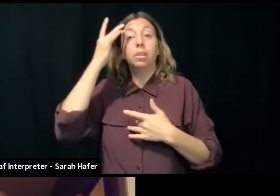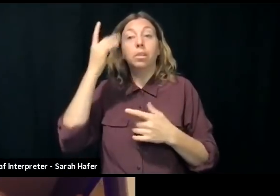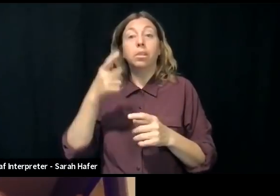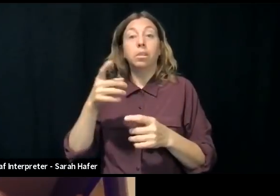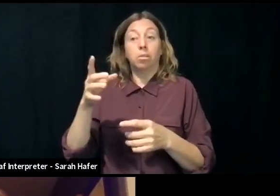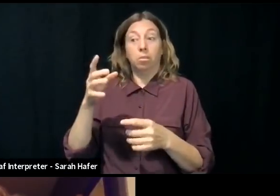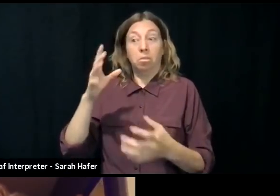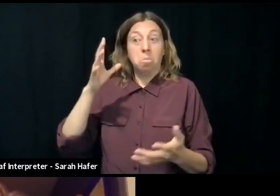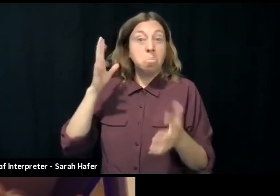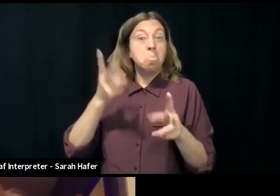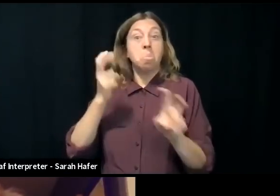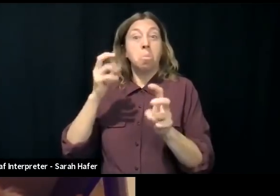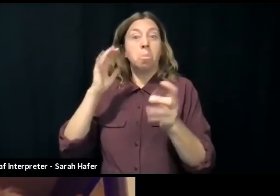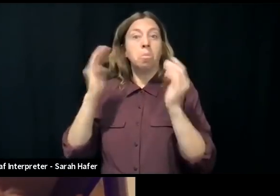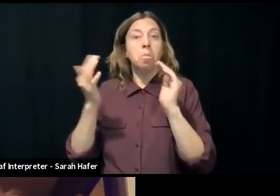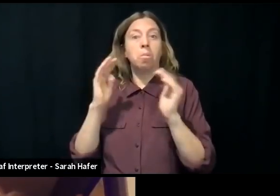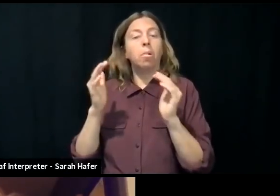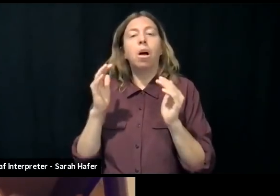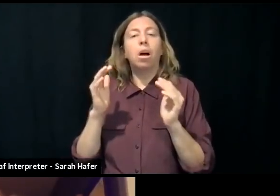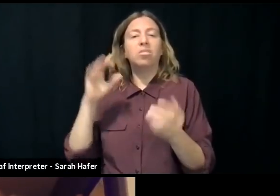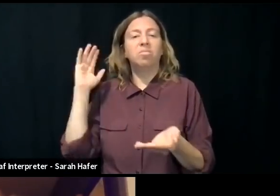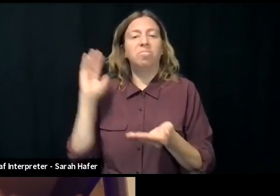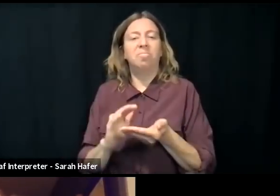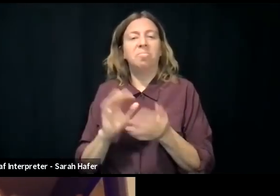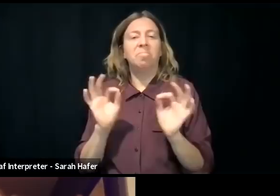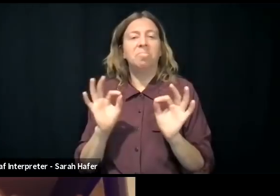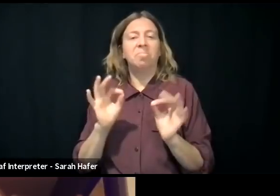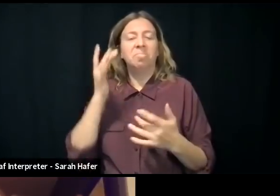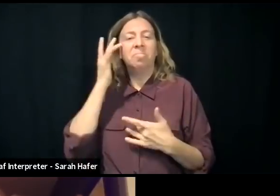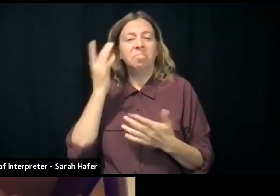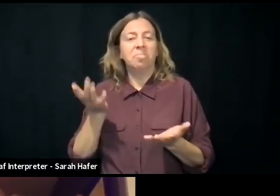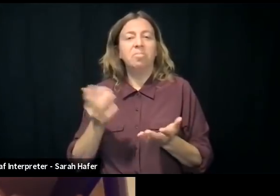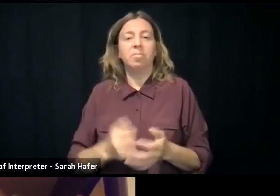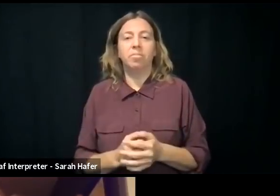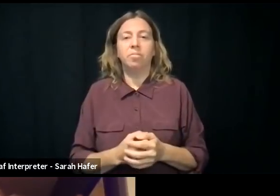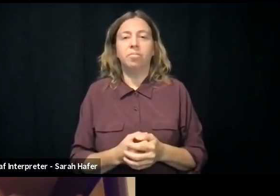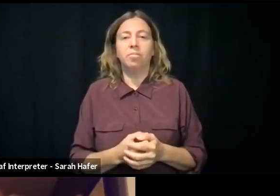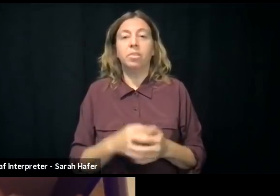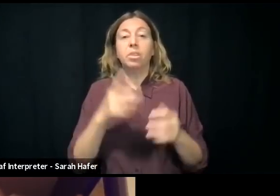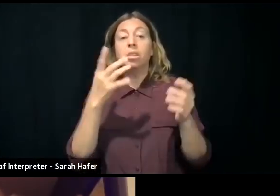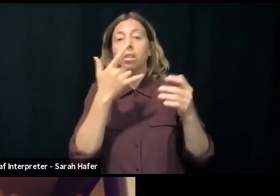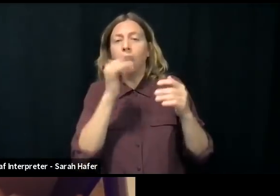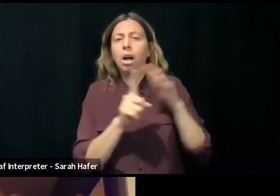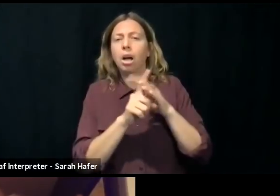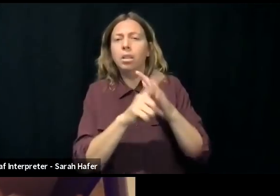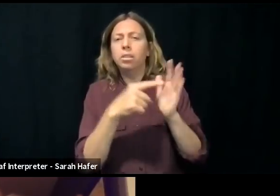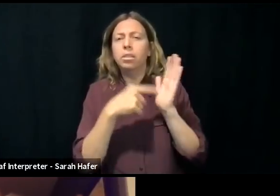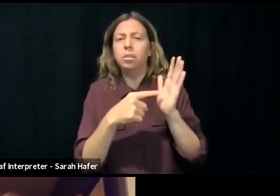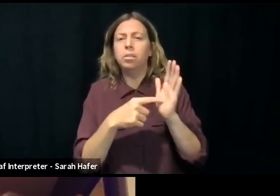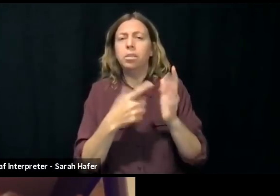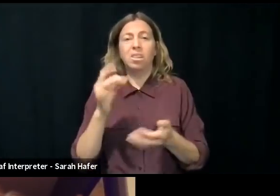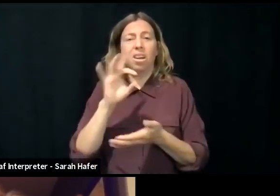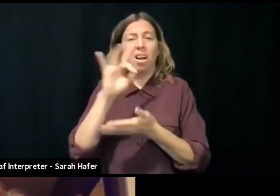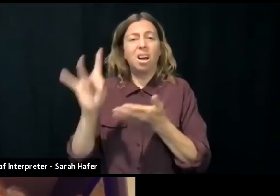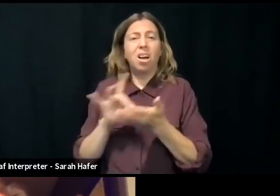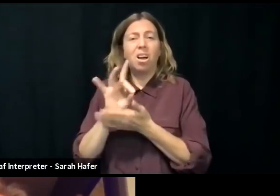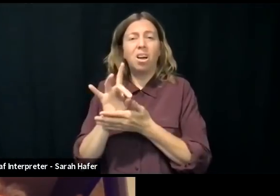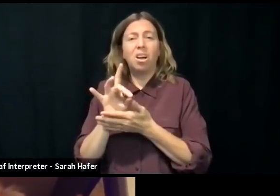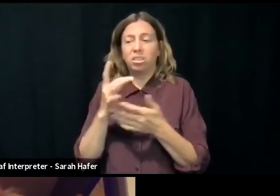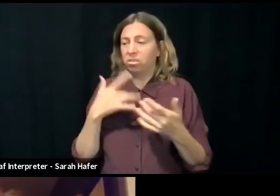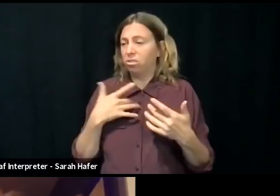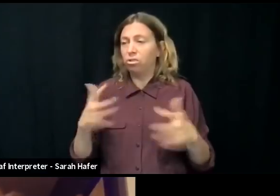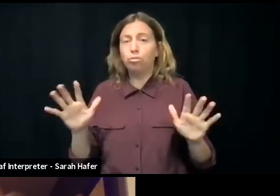our isolation unit. My symptoms from COVID-19 only lasted about 8 hours, and they were not much worse than the